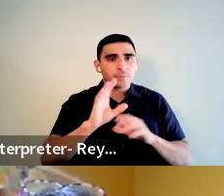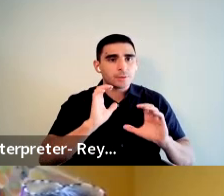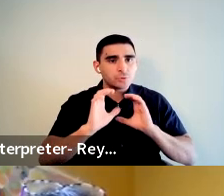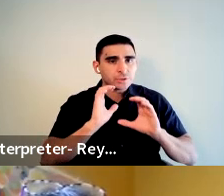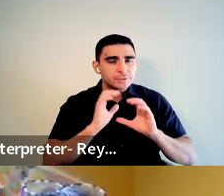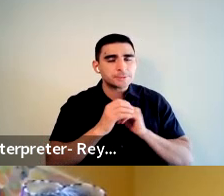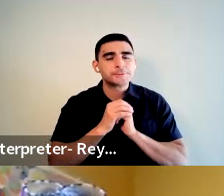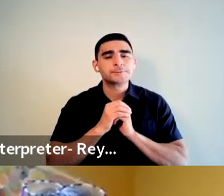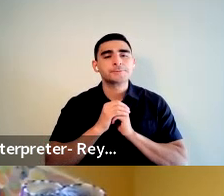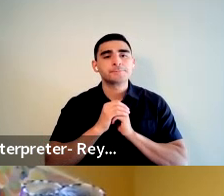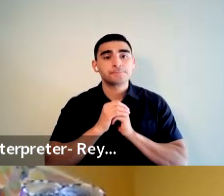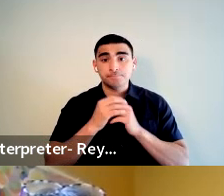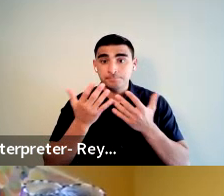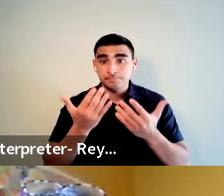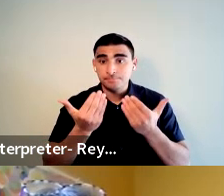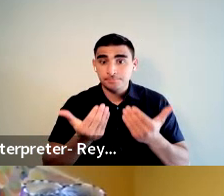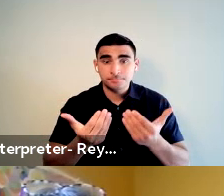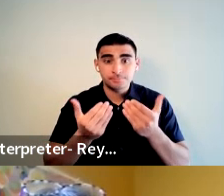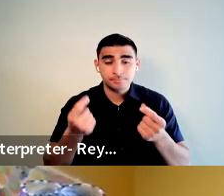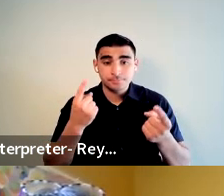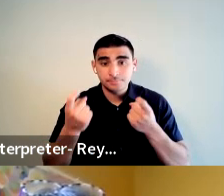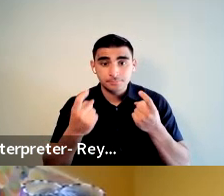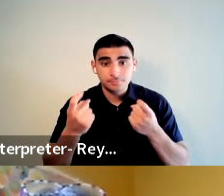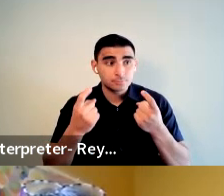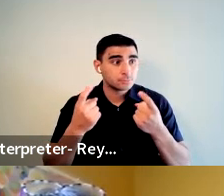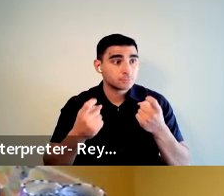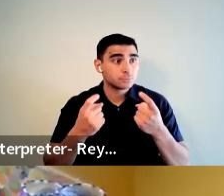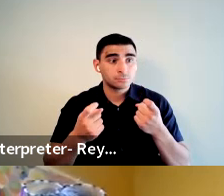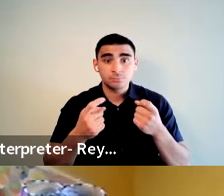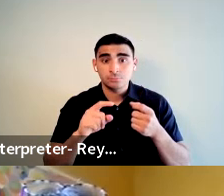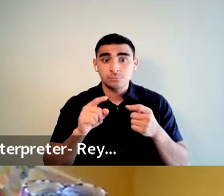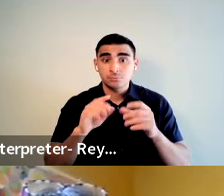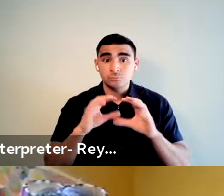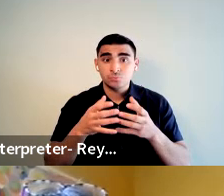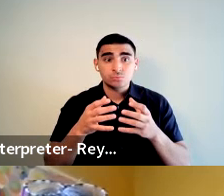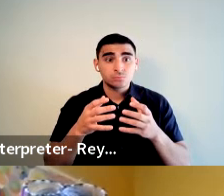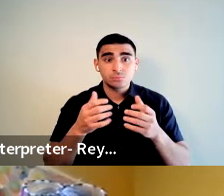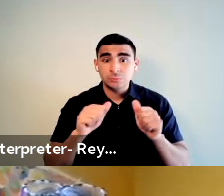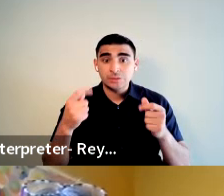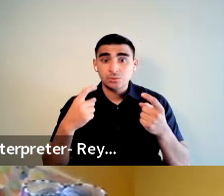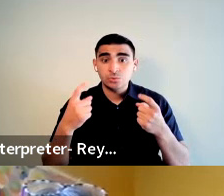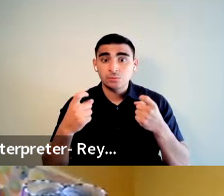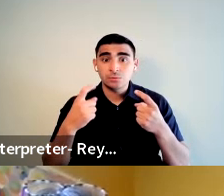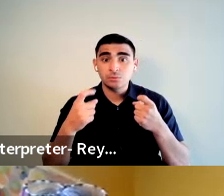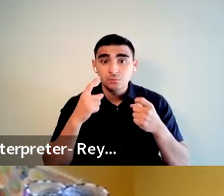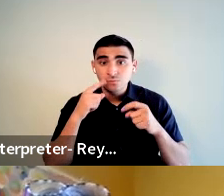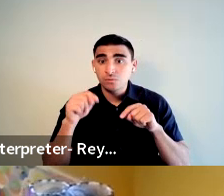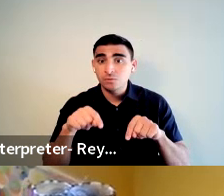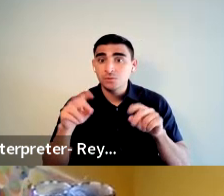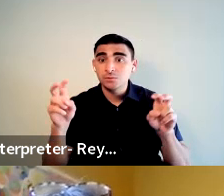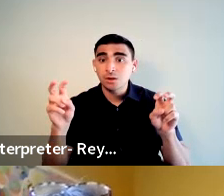So I invite any questions or comments that the larger group has for this particular topic